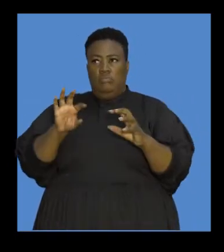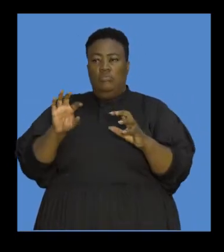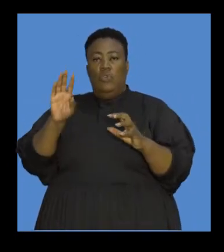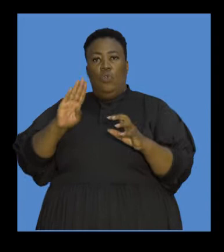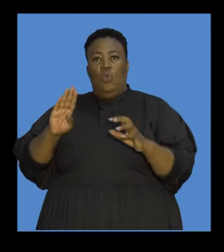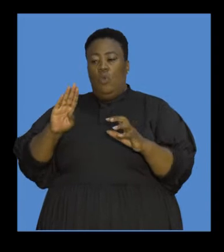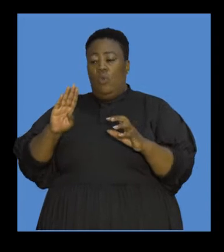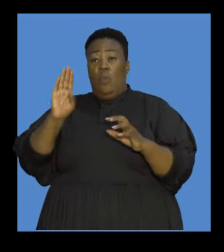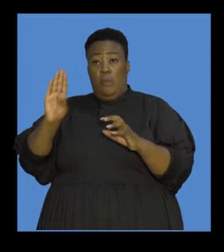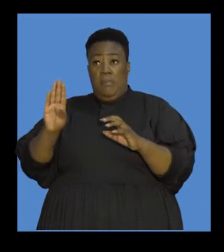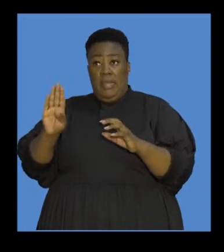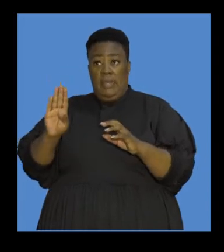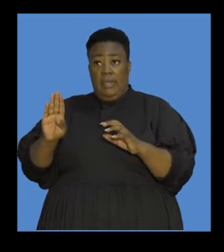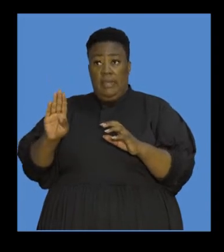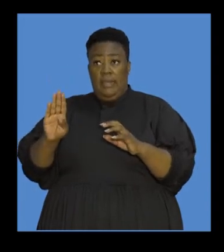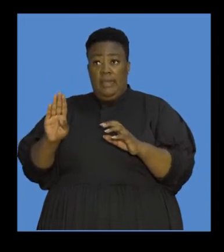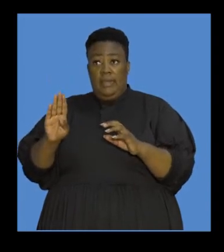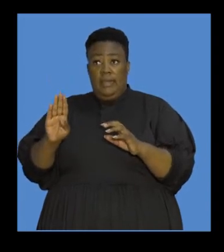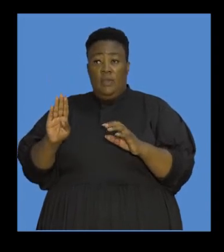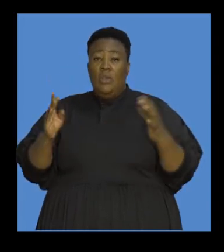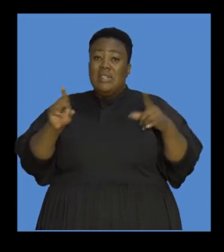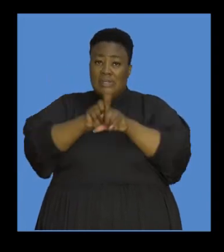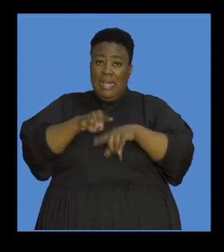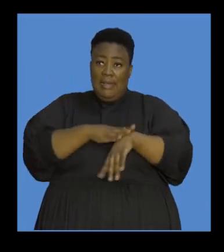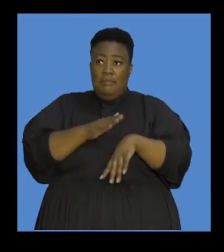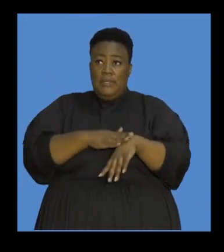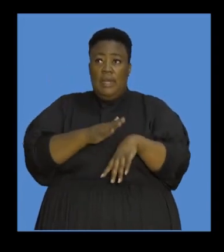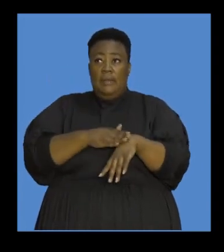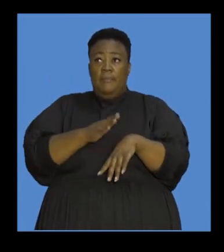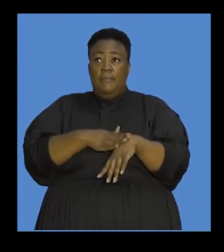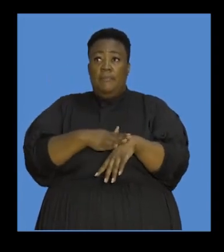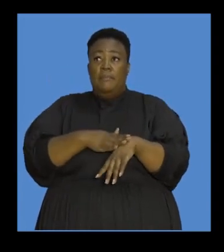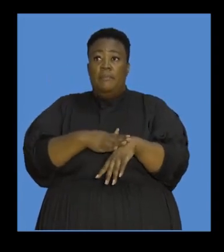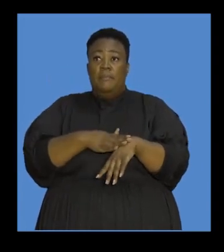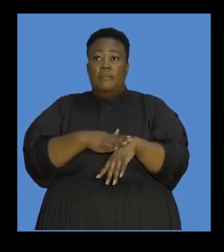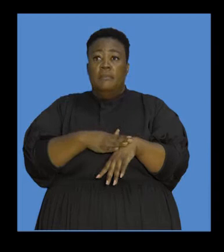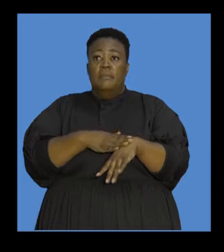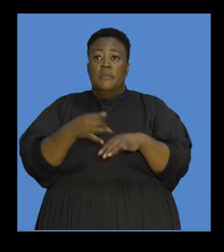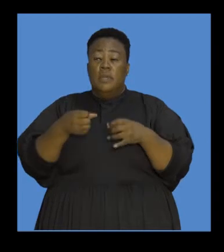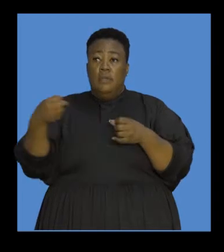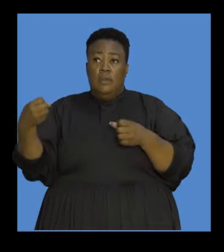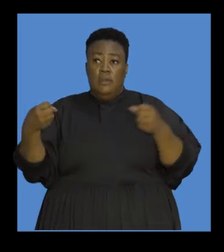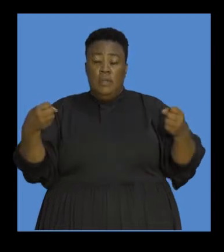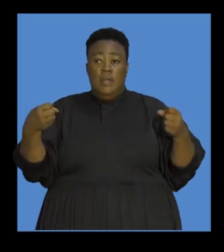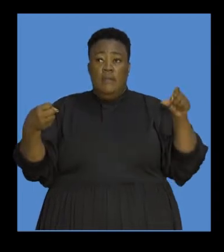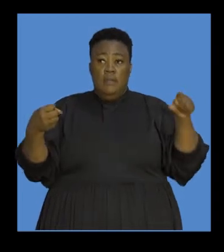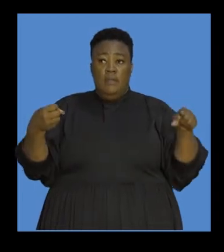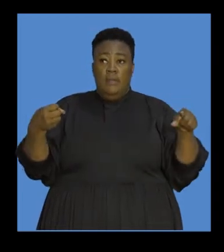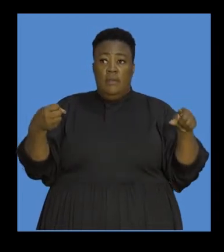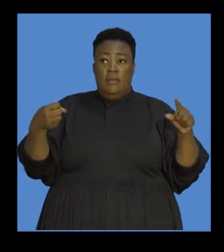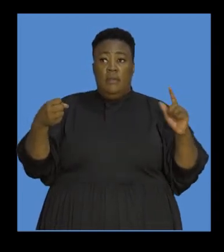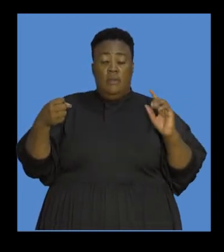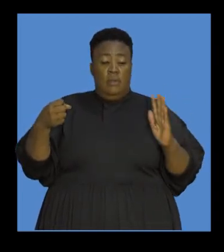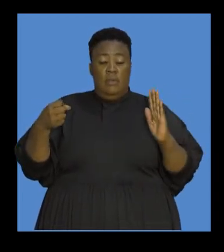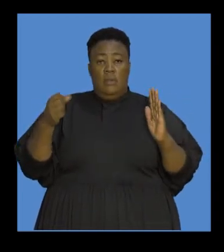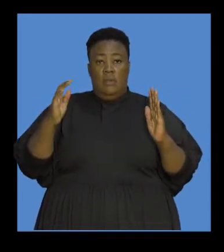simultaneously, in other words, at the same time, they exert an oppositely directed force of equal magnitude on object A. So